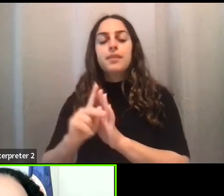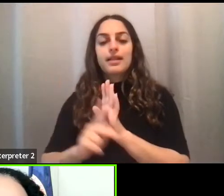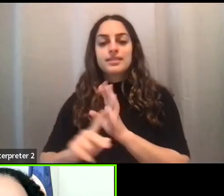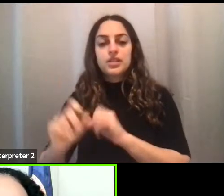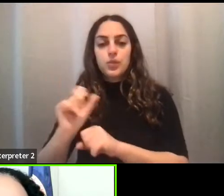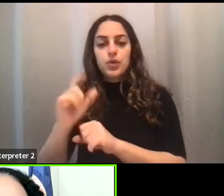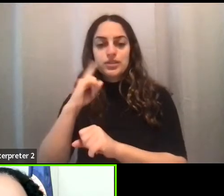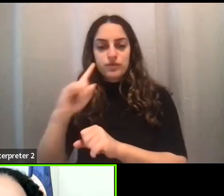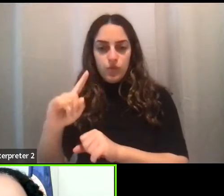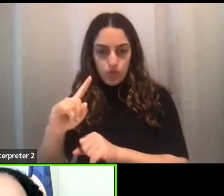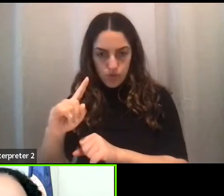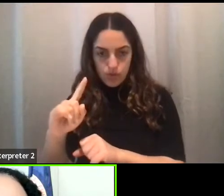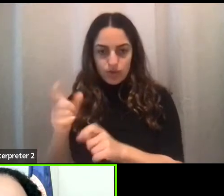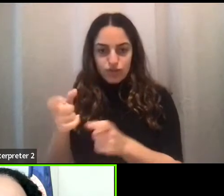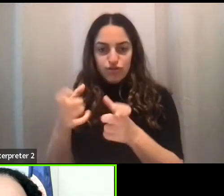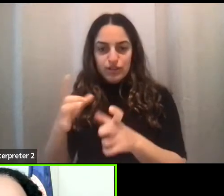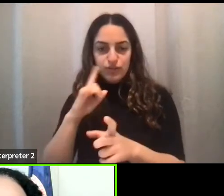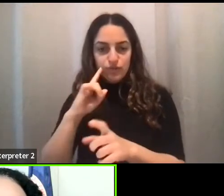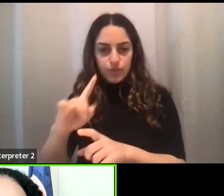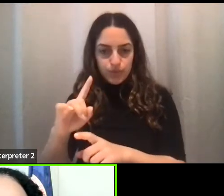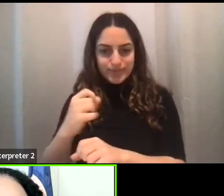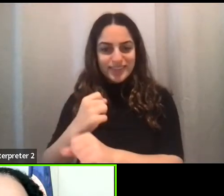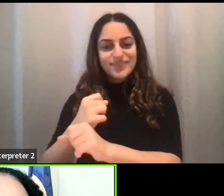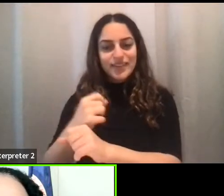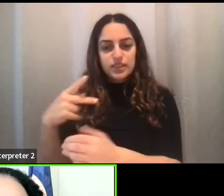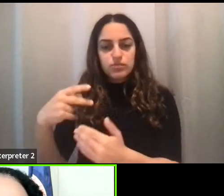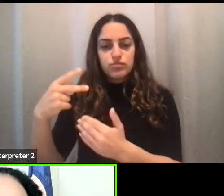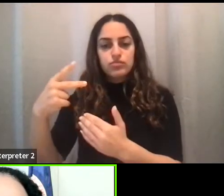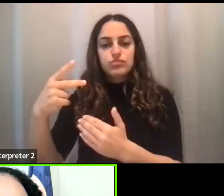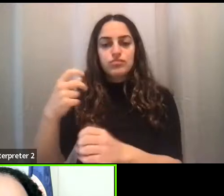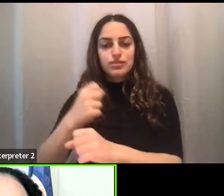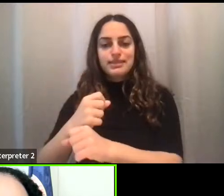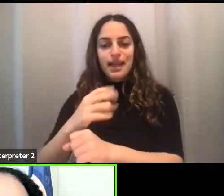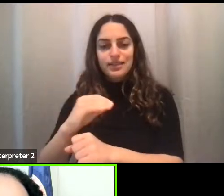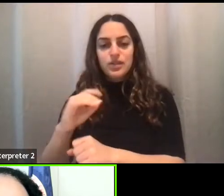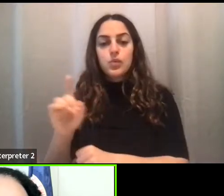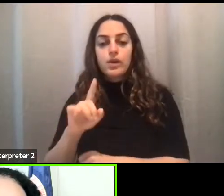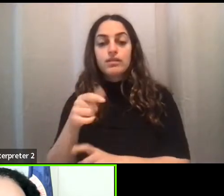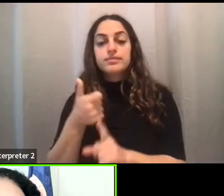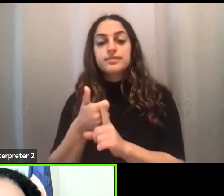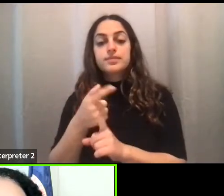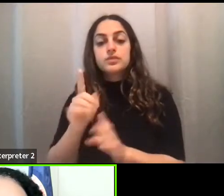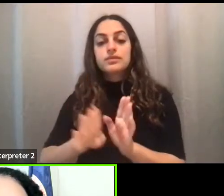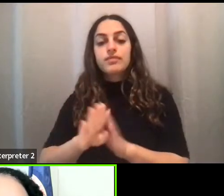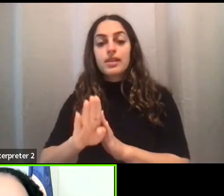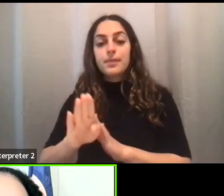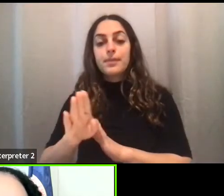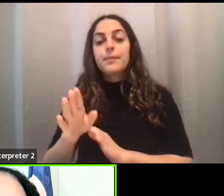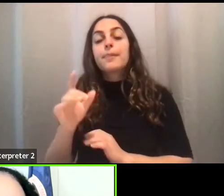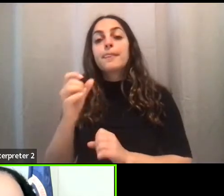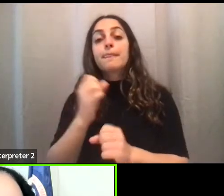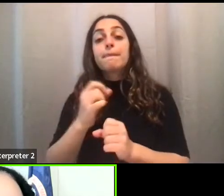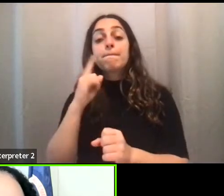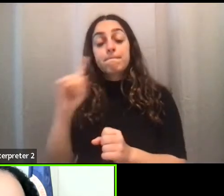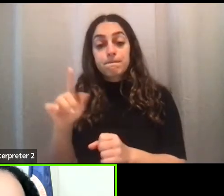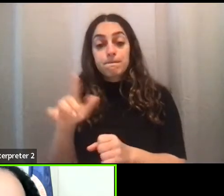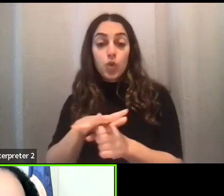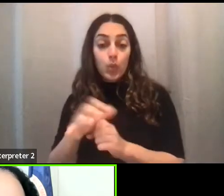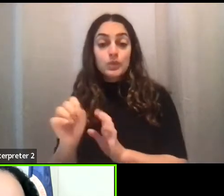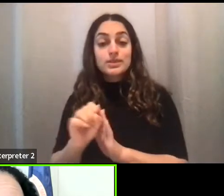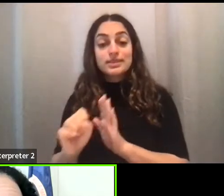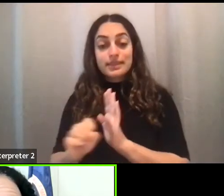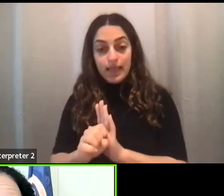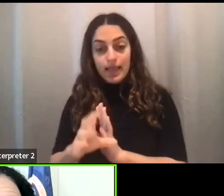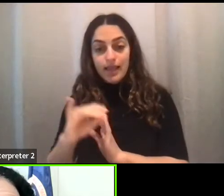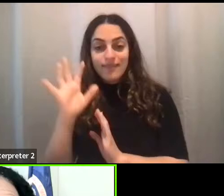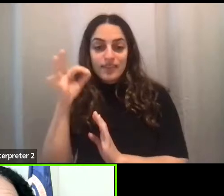worker leaders to develop and execute strategic local state and federal policy campaigns focused on improving construction